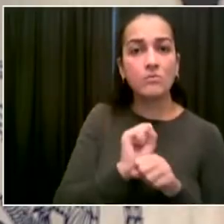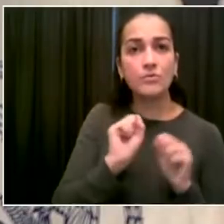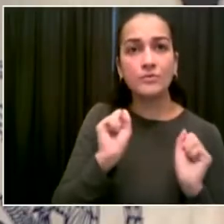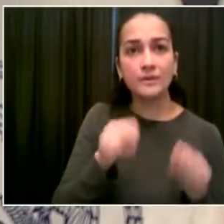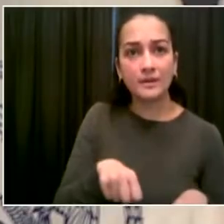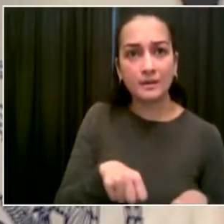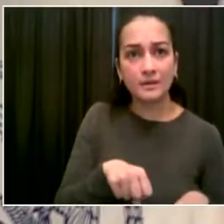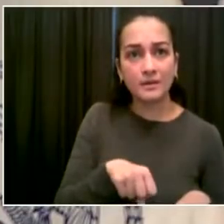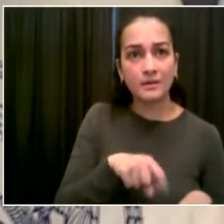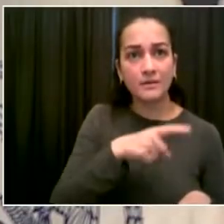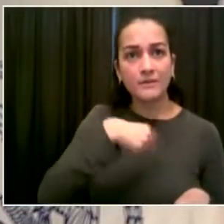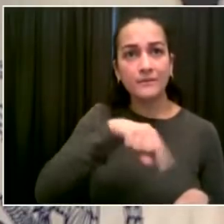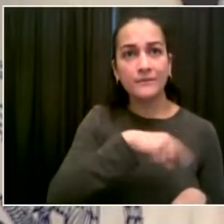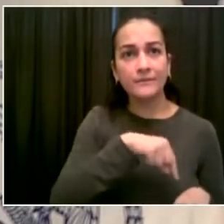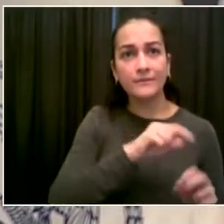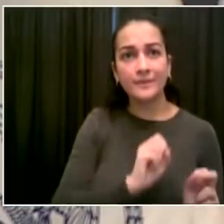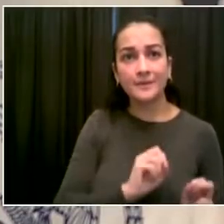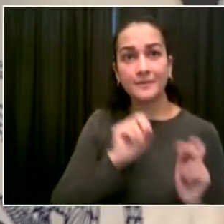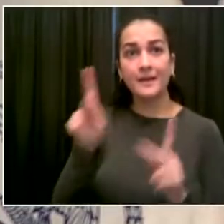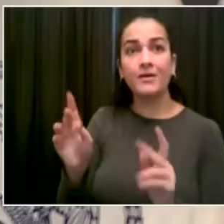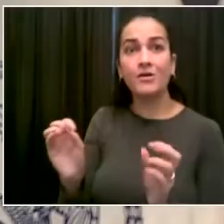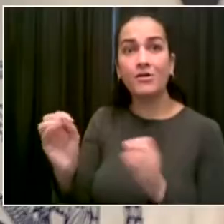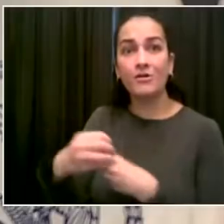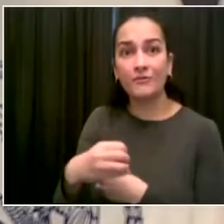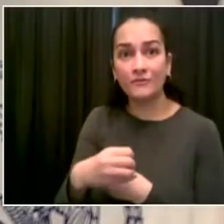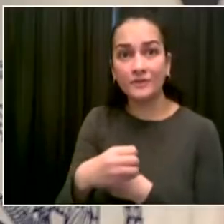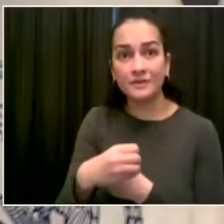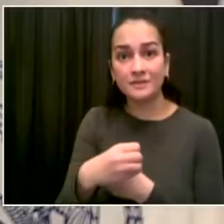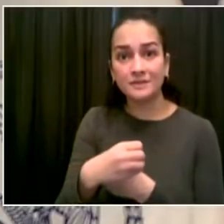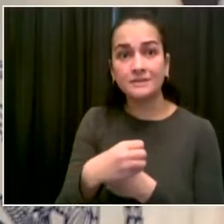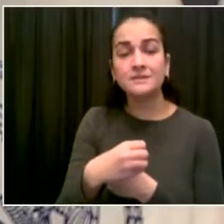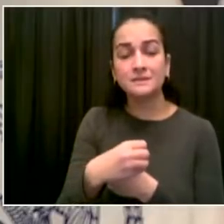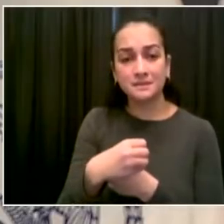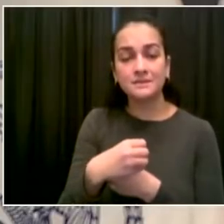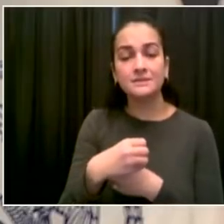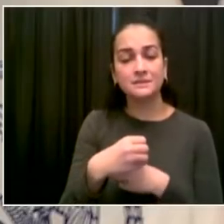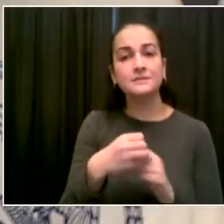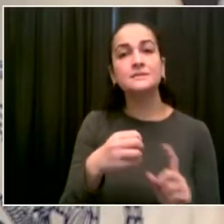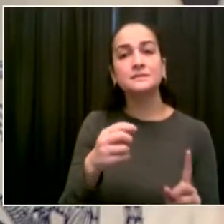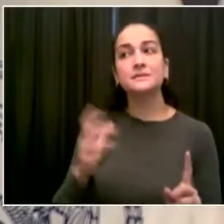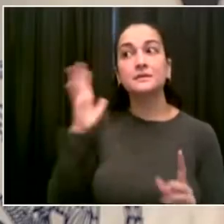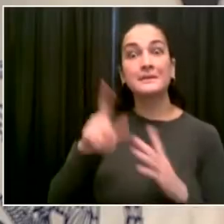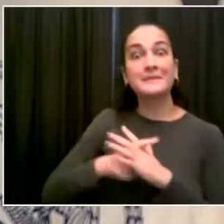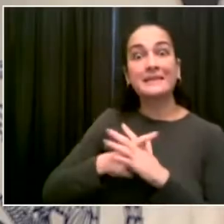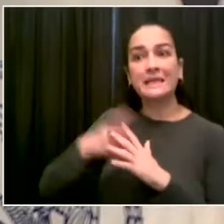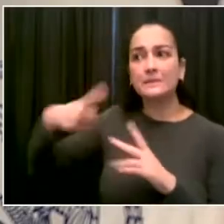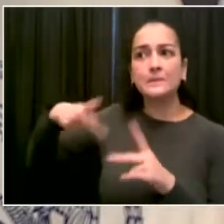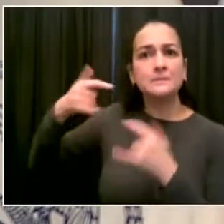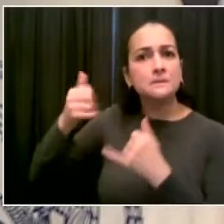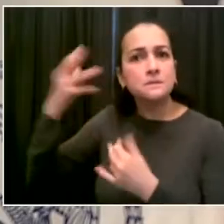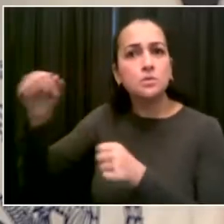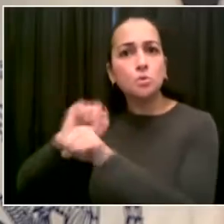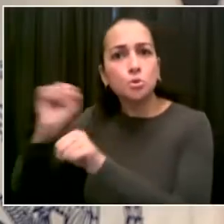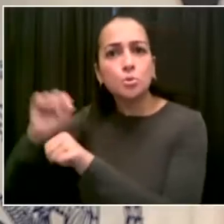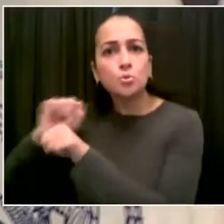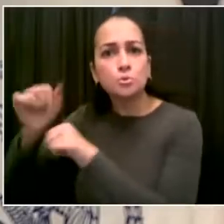lack of soap or something needed to be handled differently in social distancing or anything, I think you go to Dr. Choksi and his team and say, hey, let's